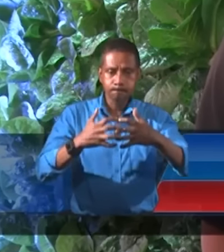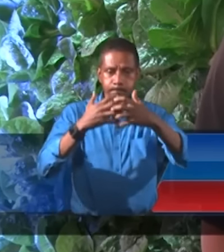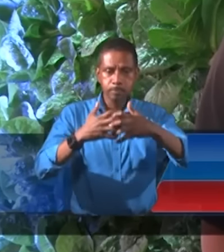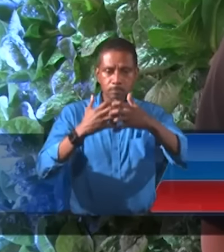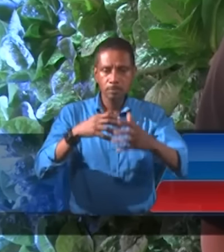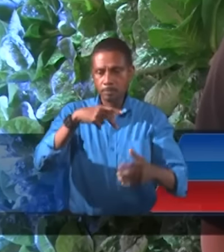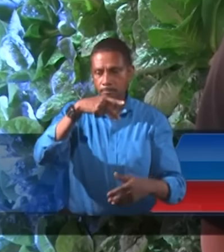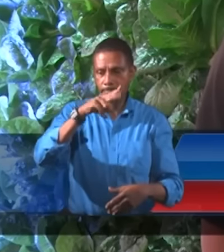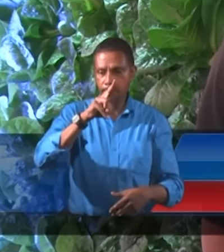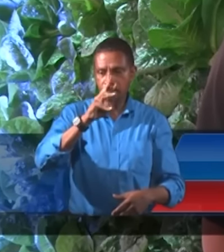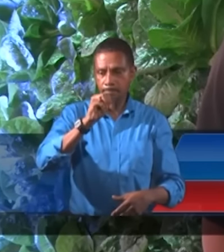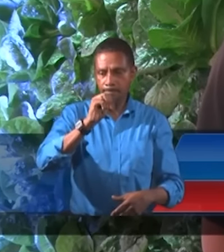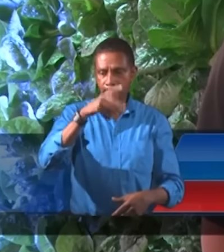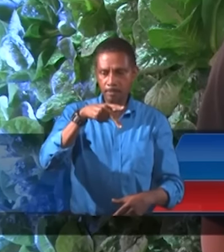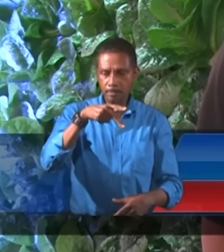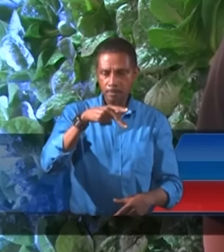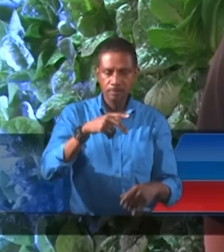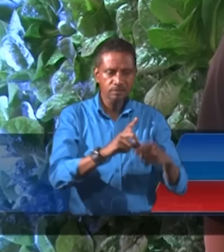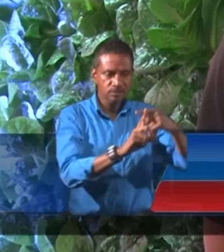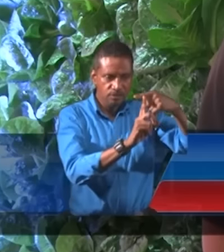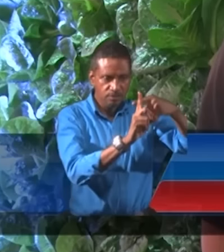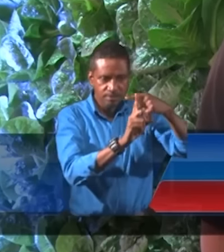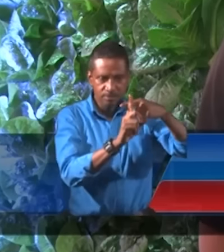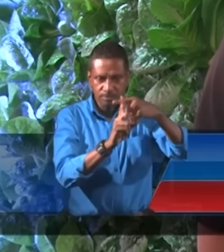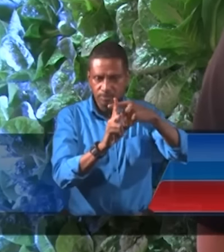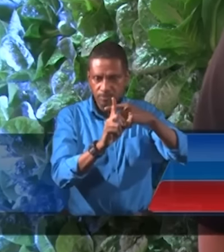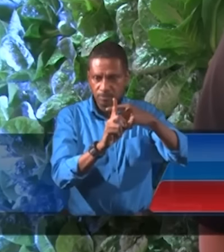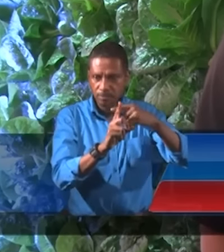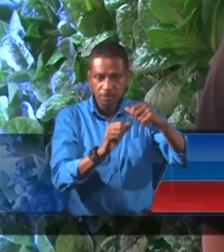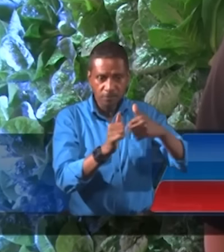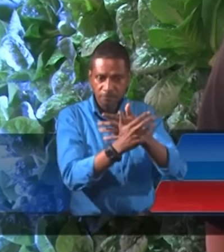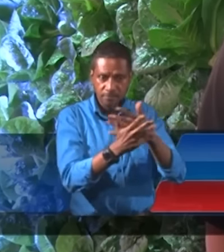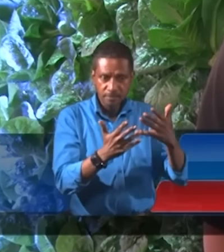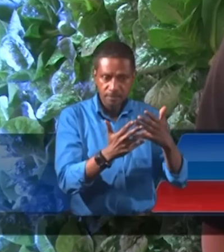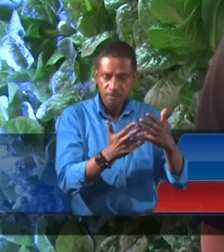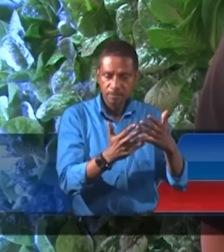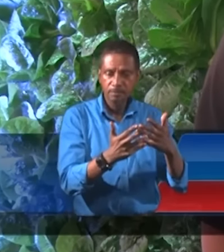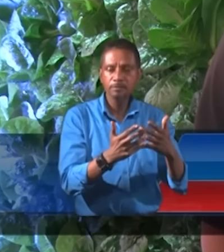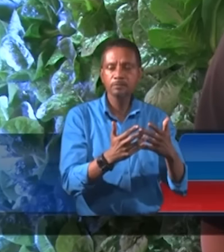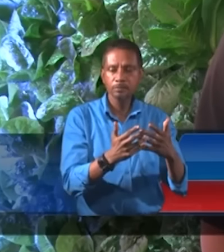our temperature, all those sort of measures are all done basically from